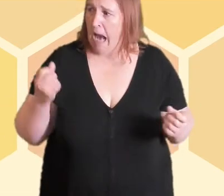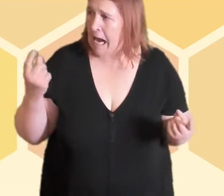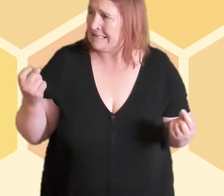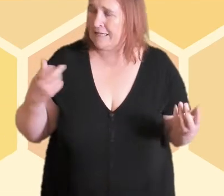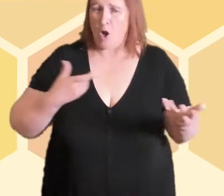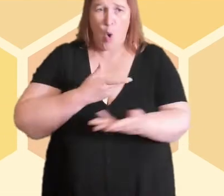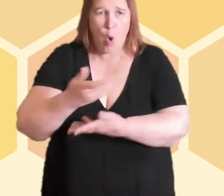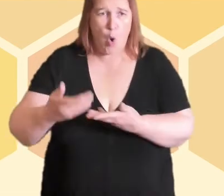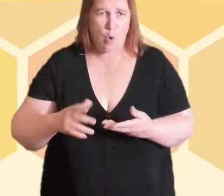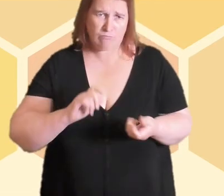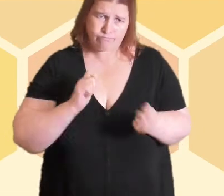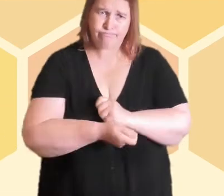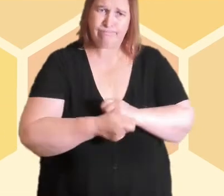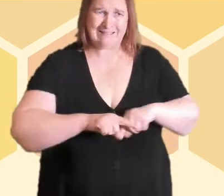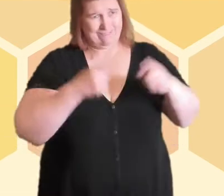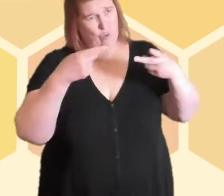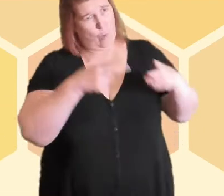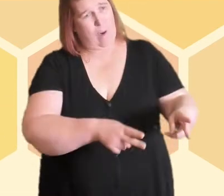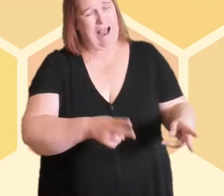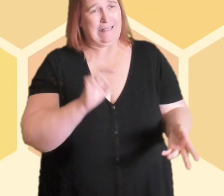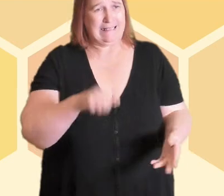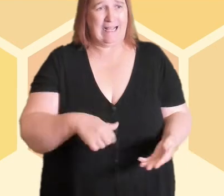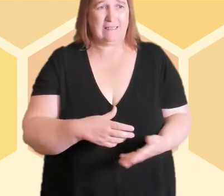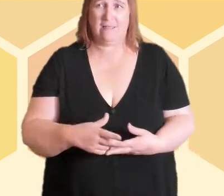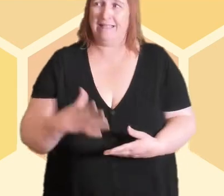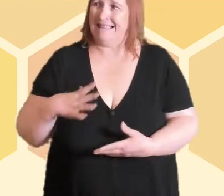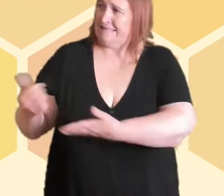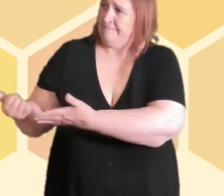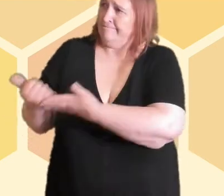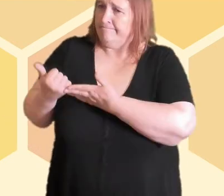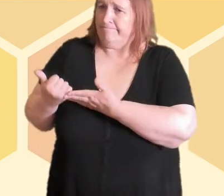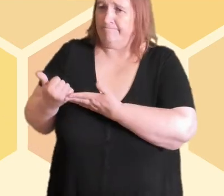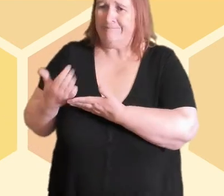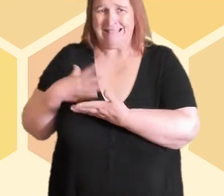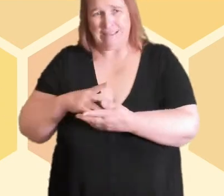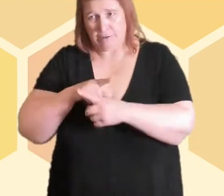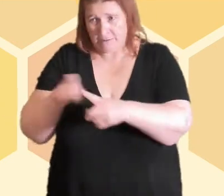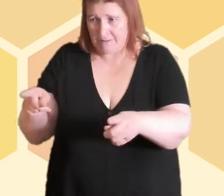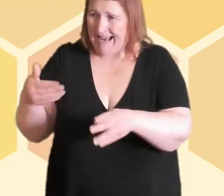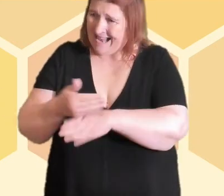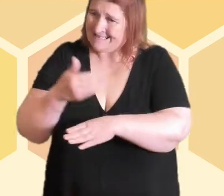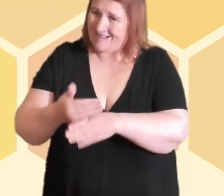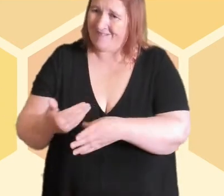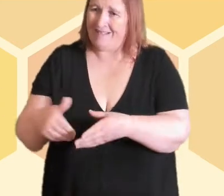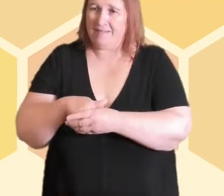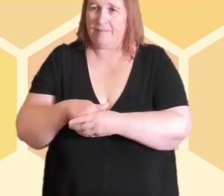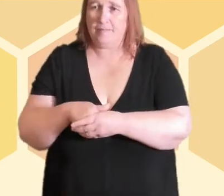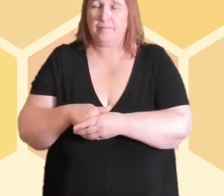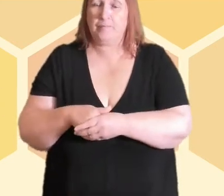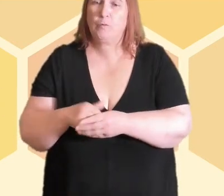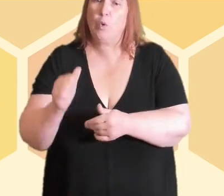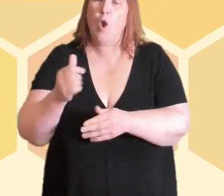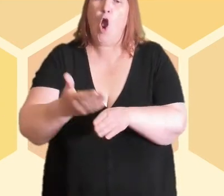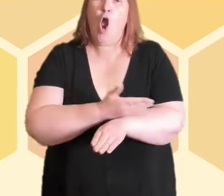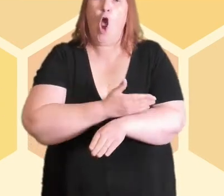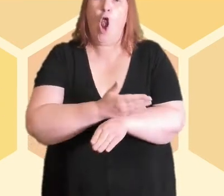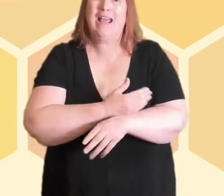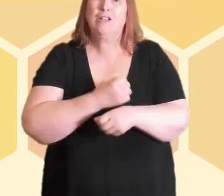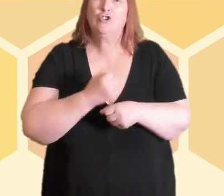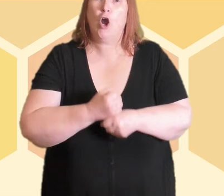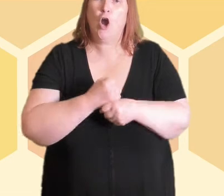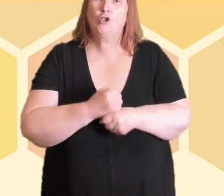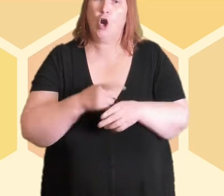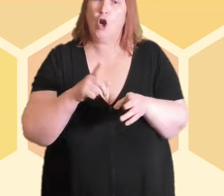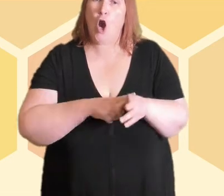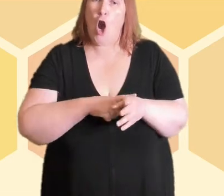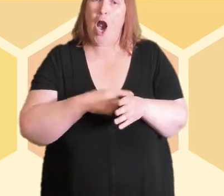We want active participation and to be guided in that. Now, similar to the context of the early church, some young adults